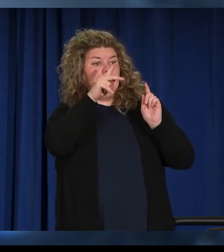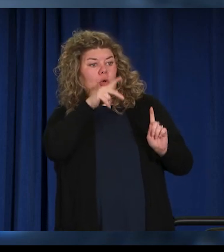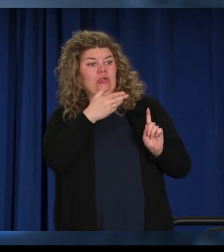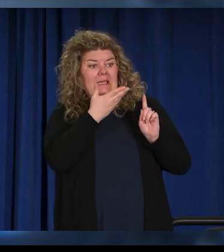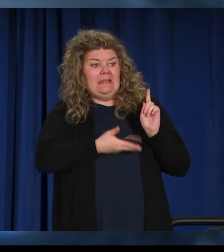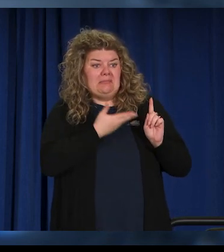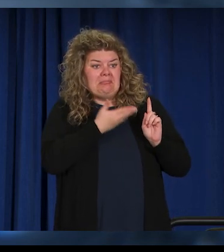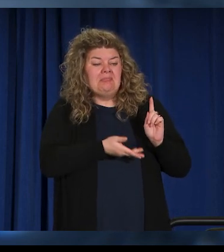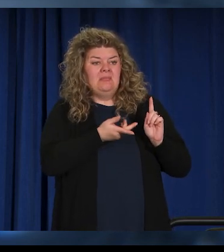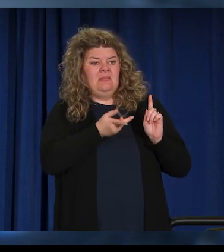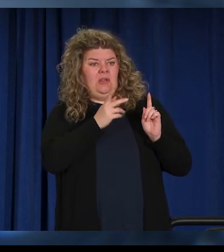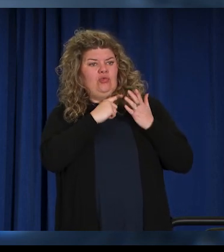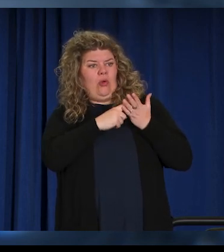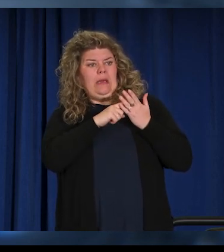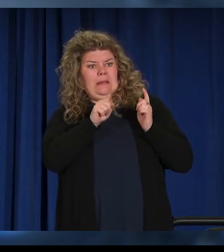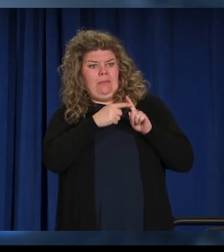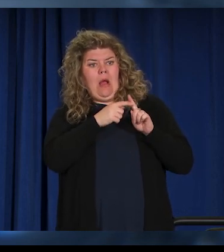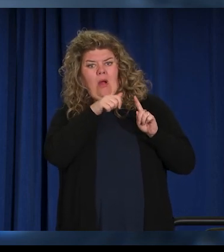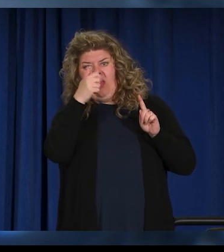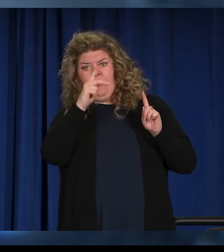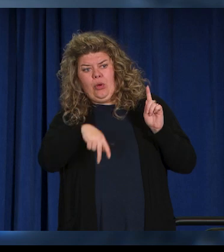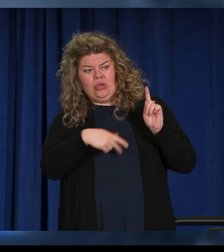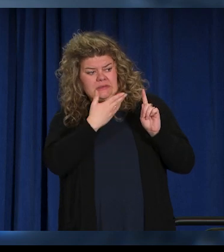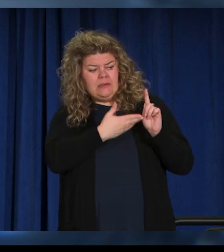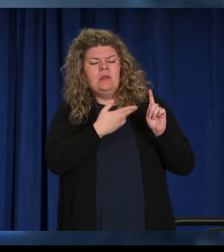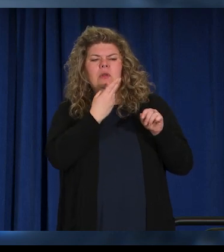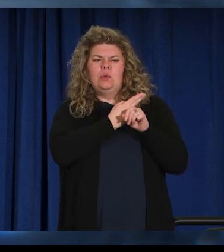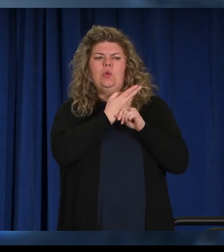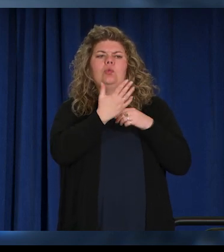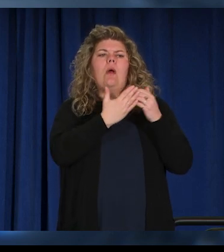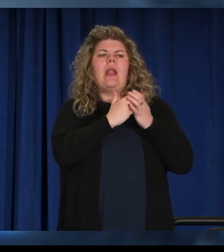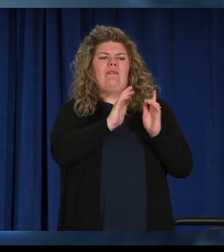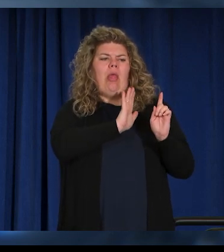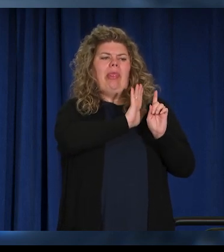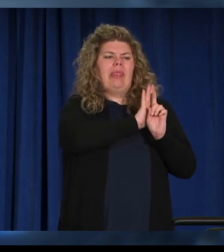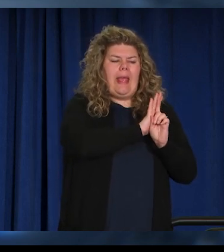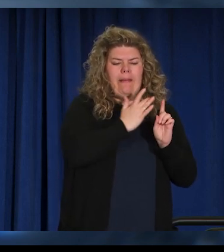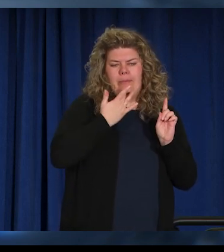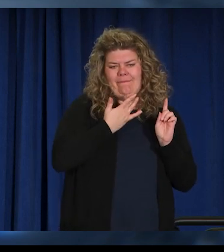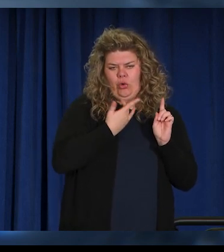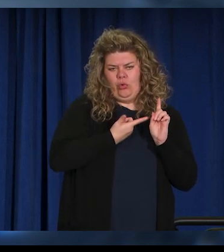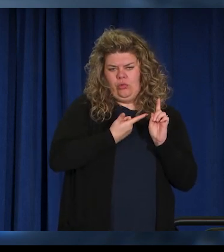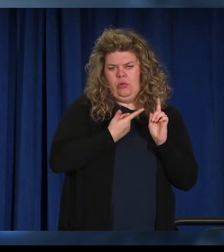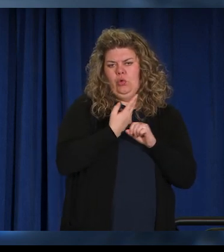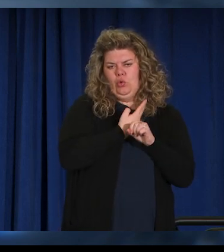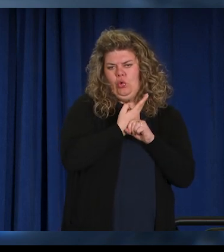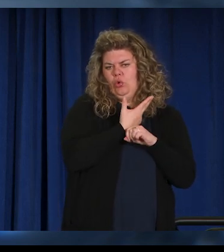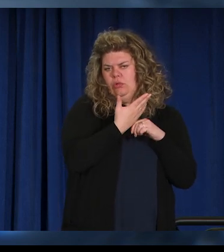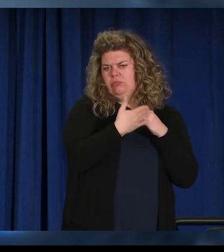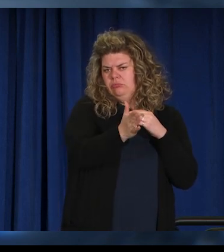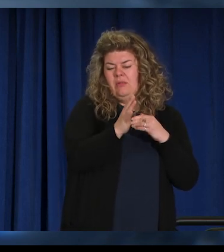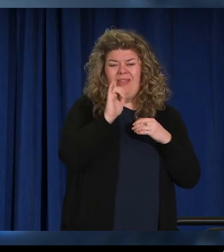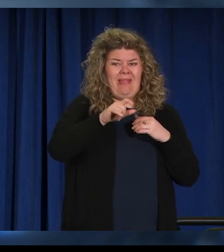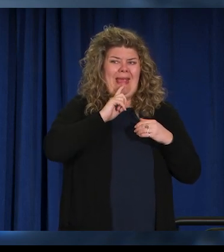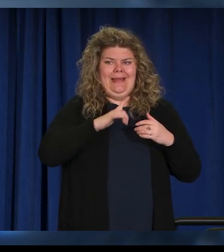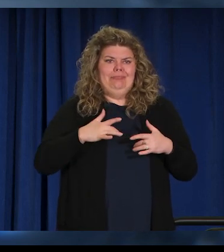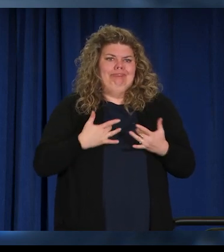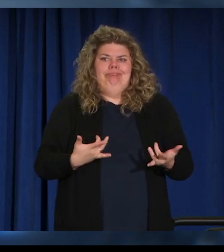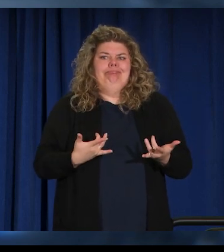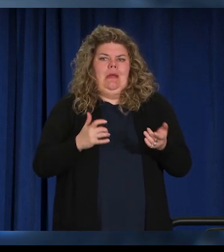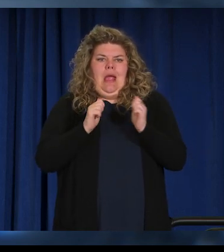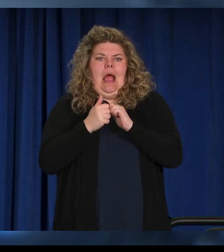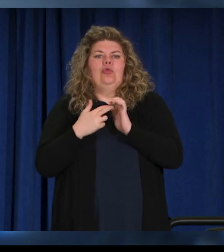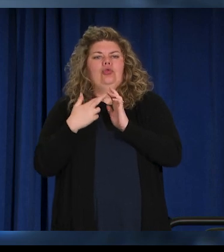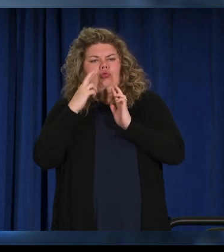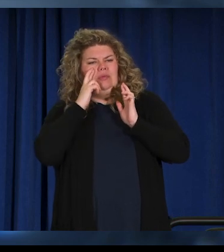and discussing their neurotype identity, that you use the format that they prefer for themselves. And that's just a basic way to